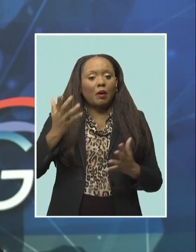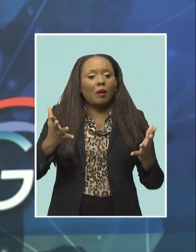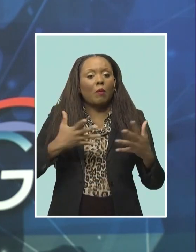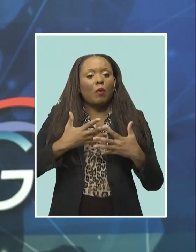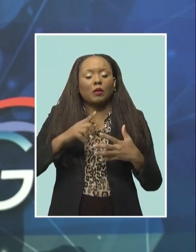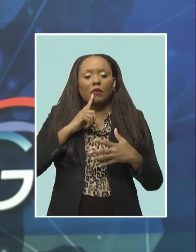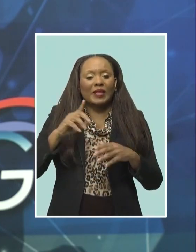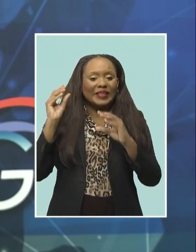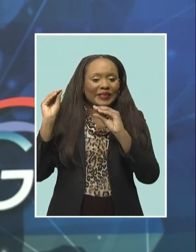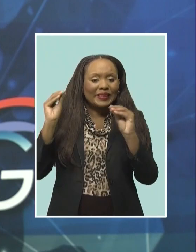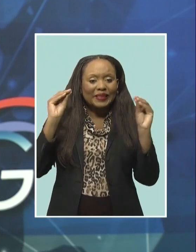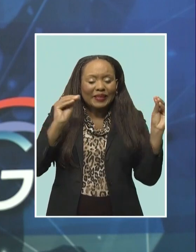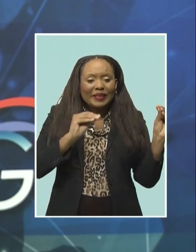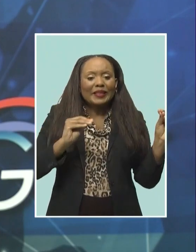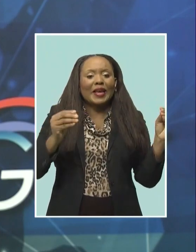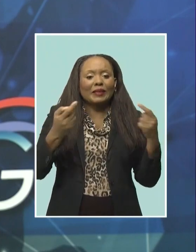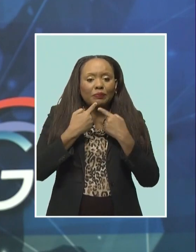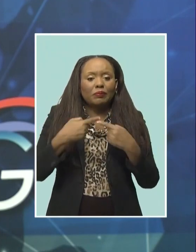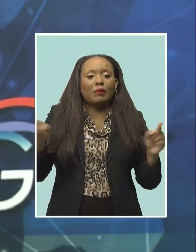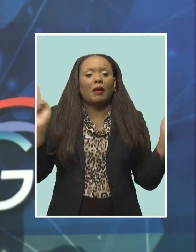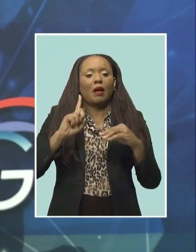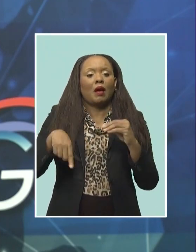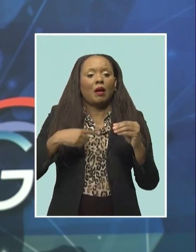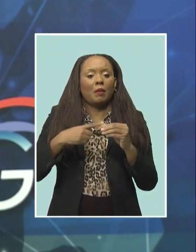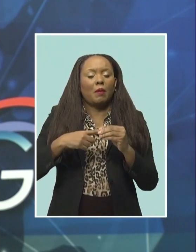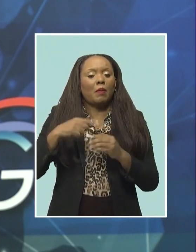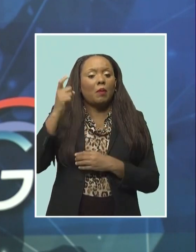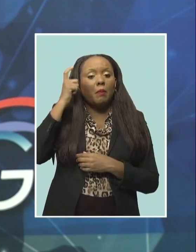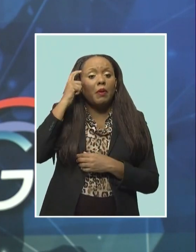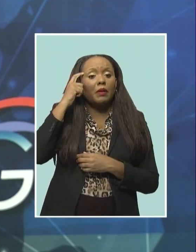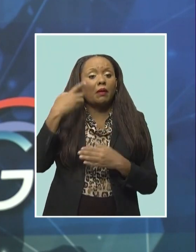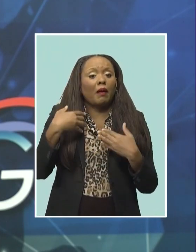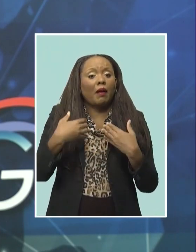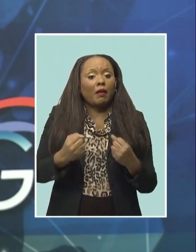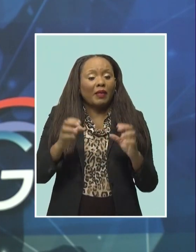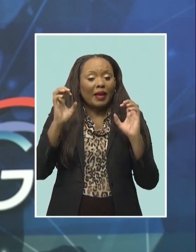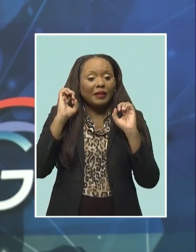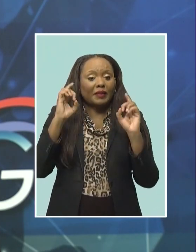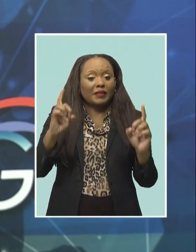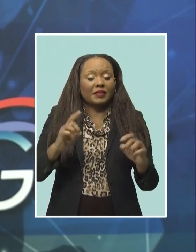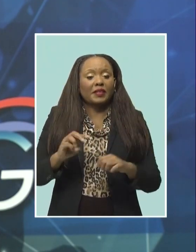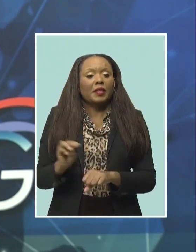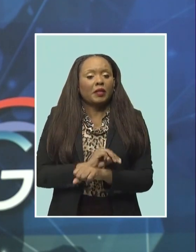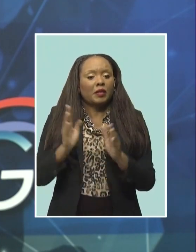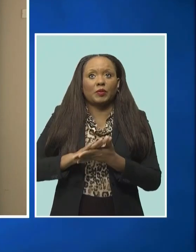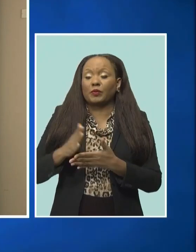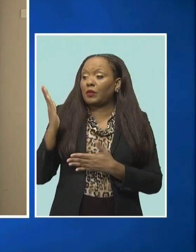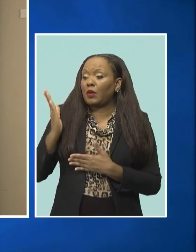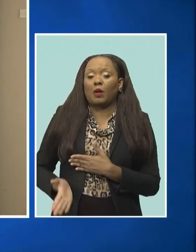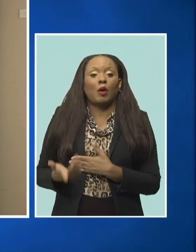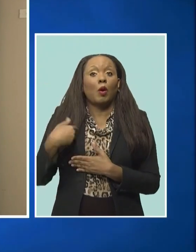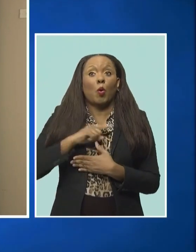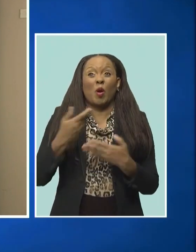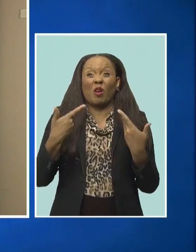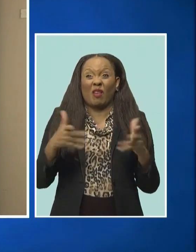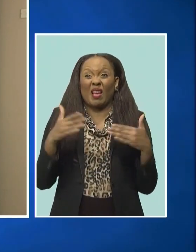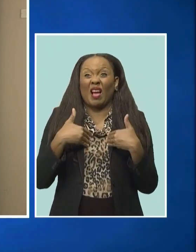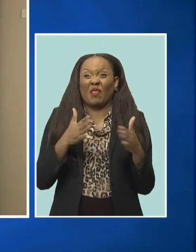some limitations. And in sports, Shane Brathwaite wins Barbados' second gold medal at the CAC Games.